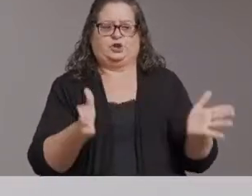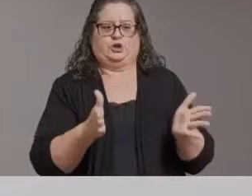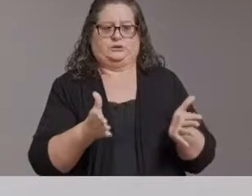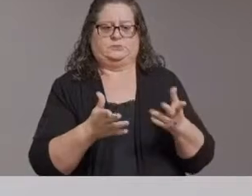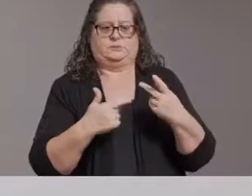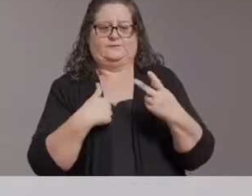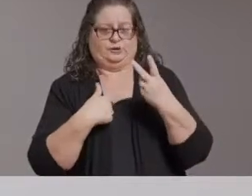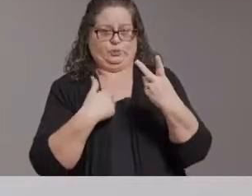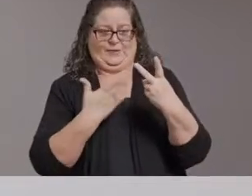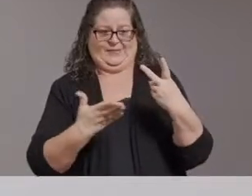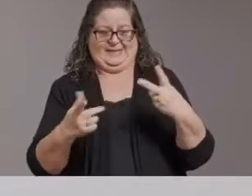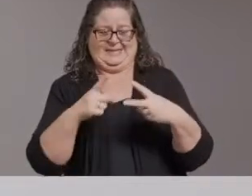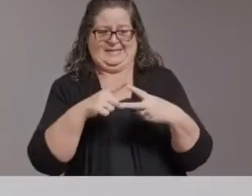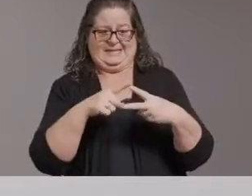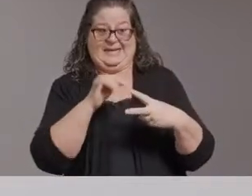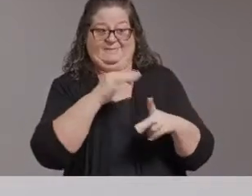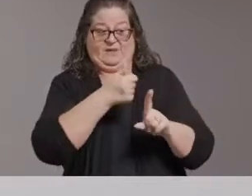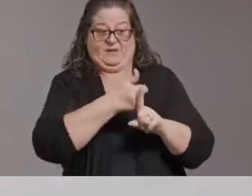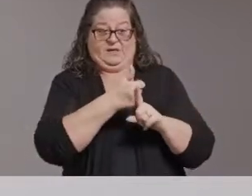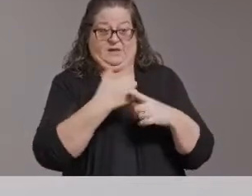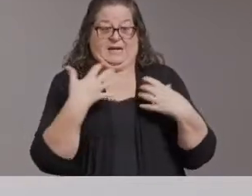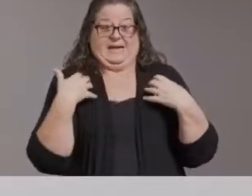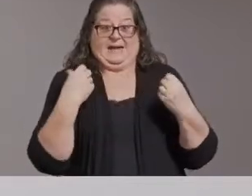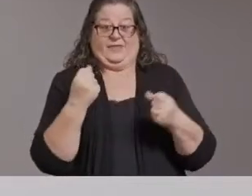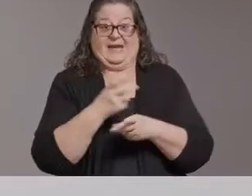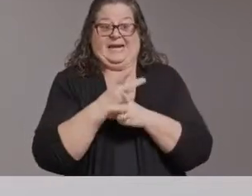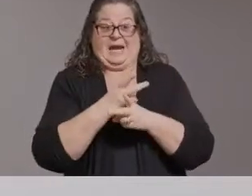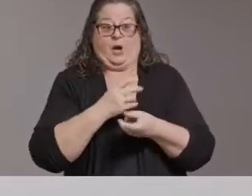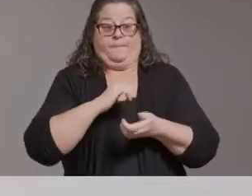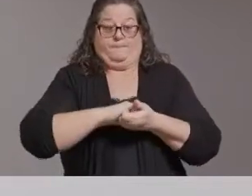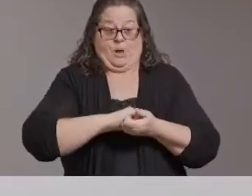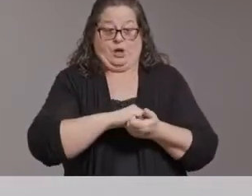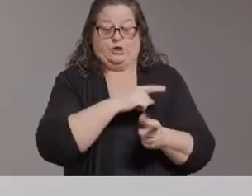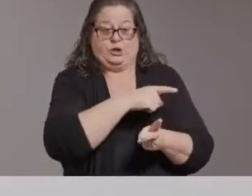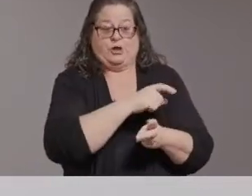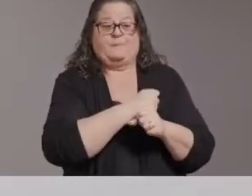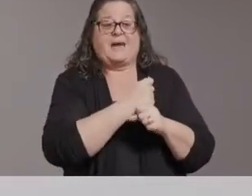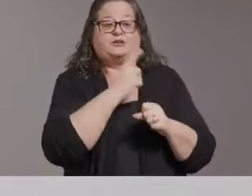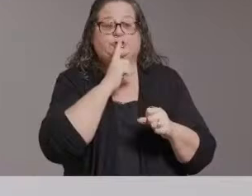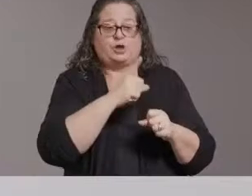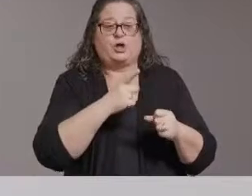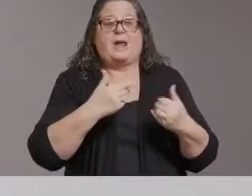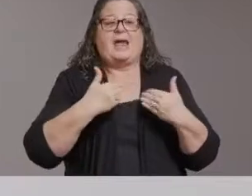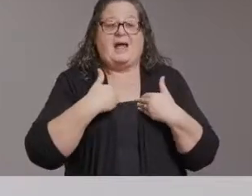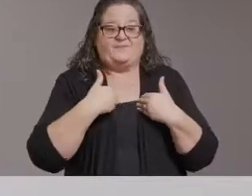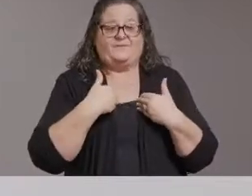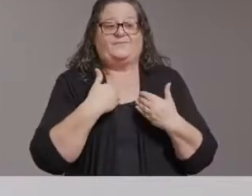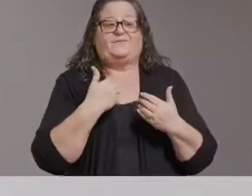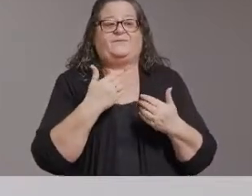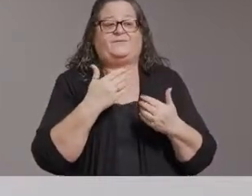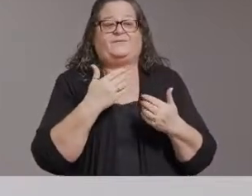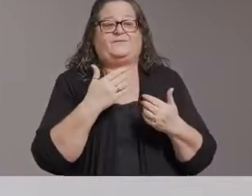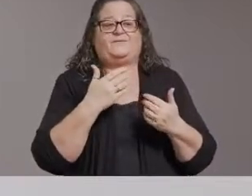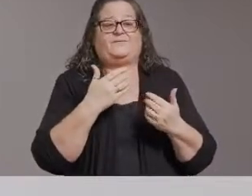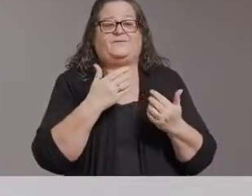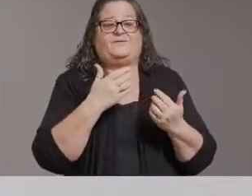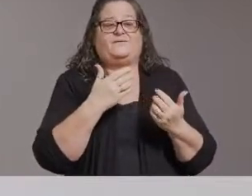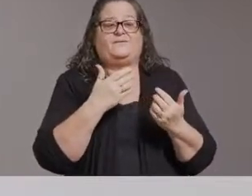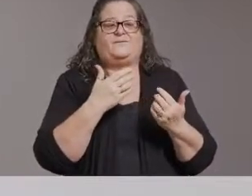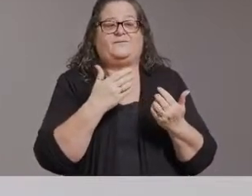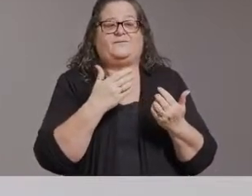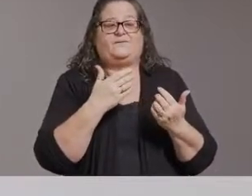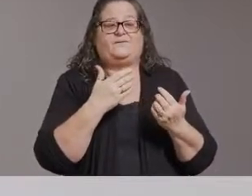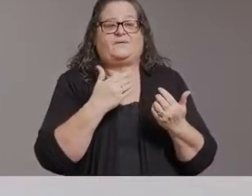wants to provide vaccine, make sure that you are onboarded to receive that vaccine through our website, but then reach out to